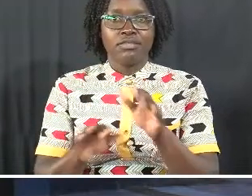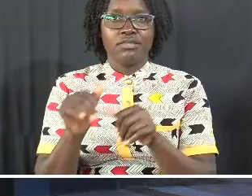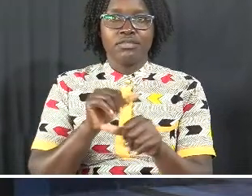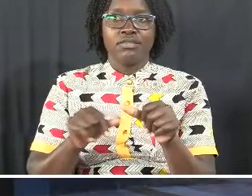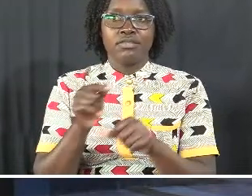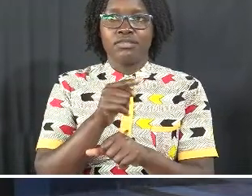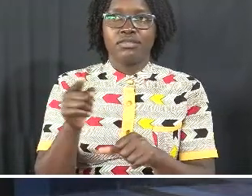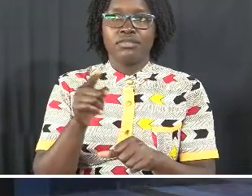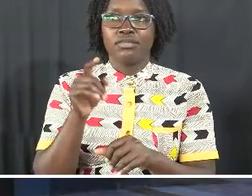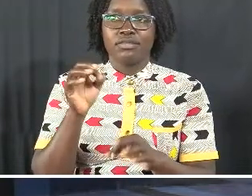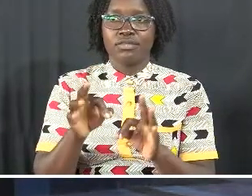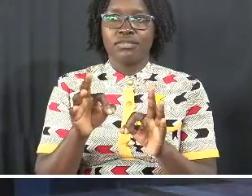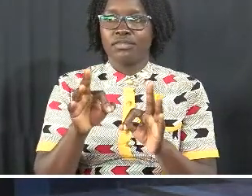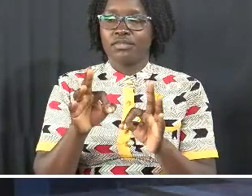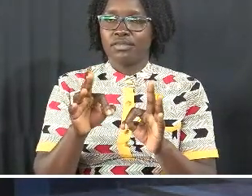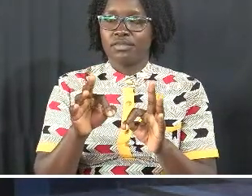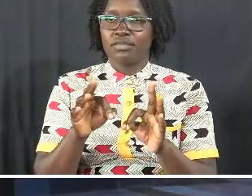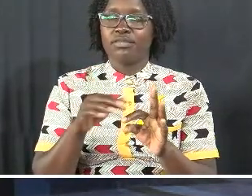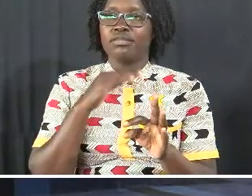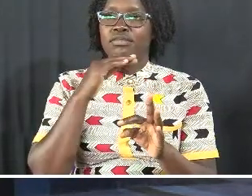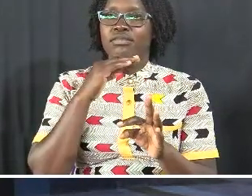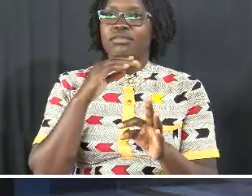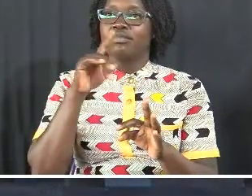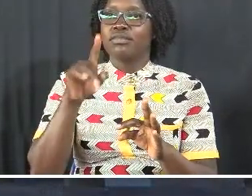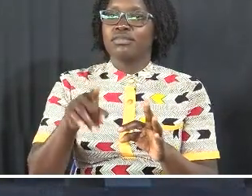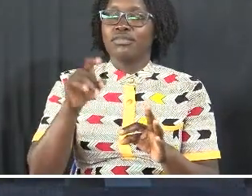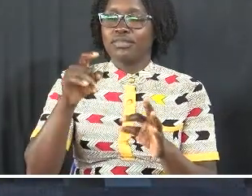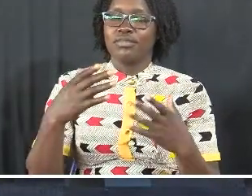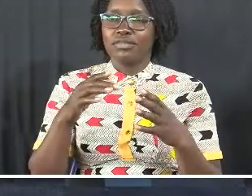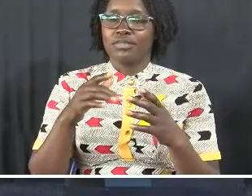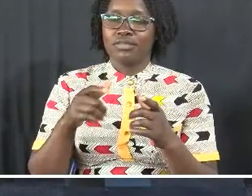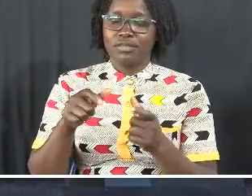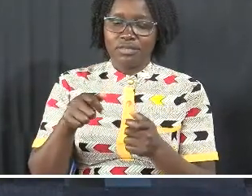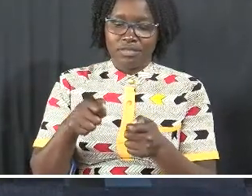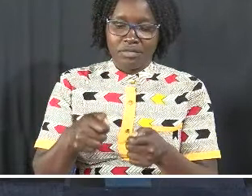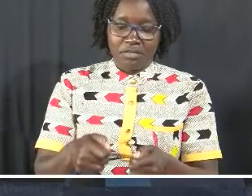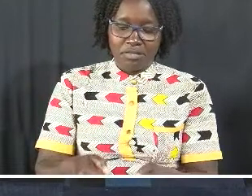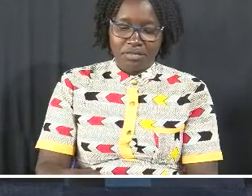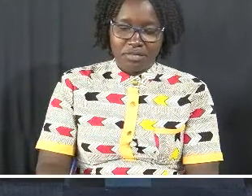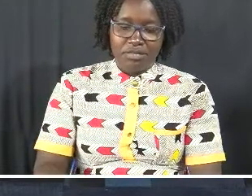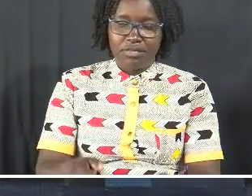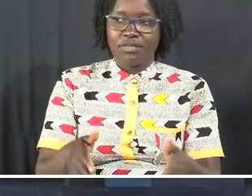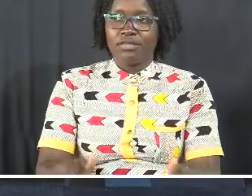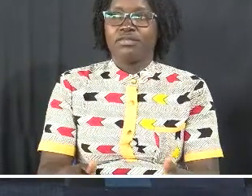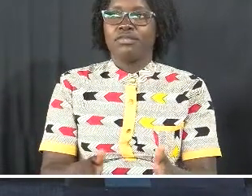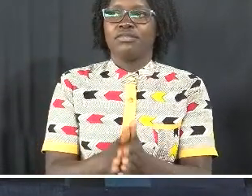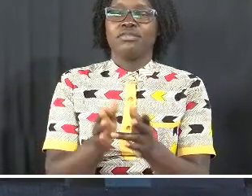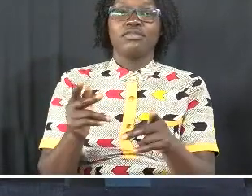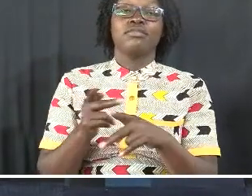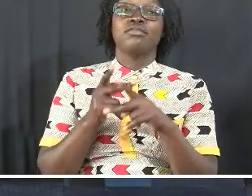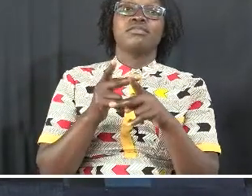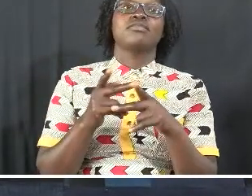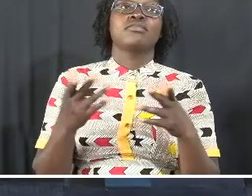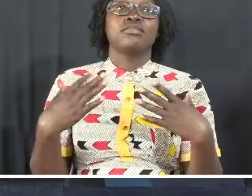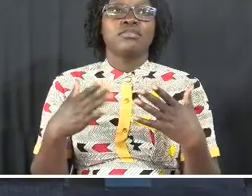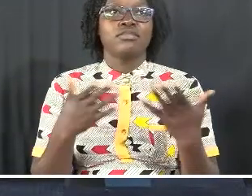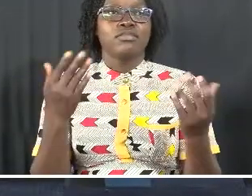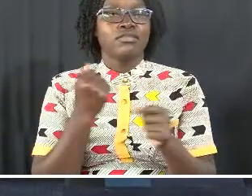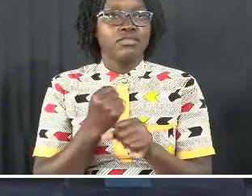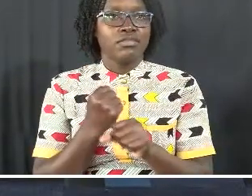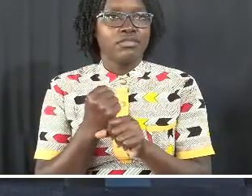if you die, you'll need people to lower you to your grave. Please be gentle with people wherever you are.